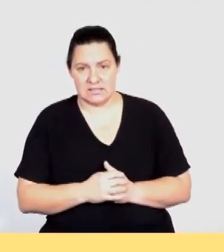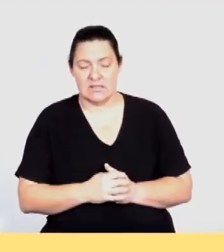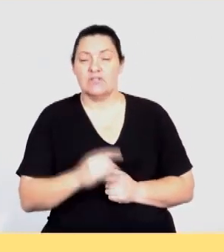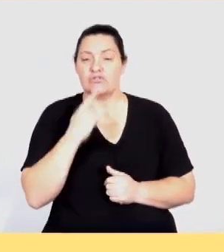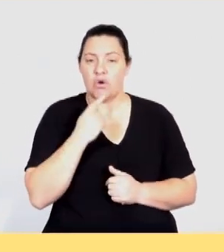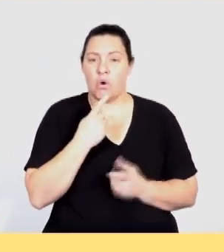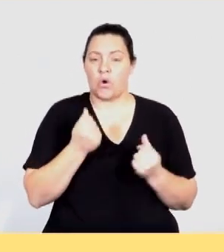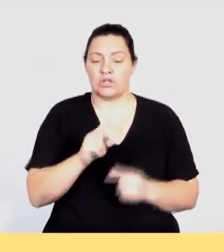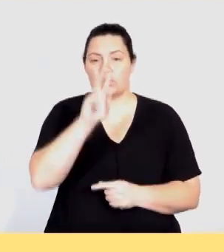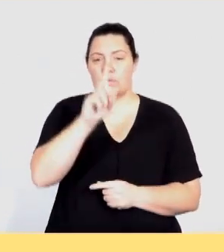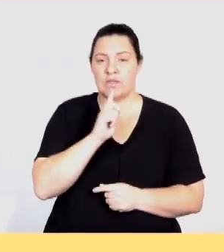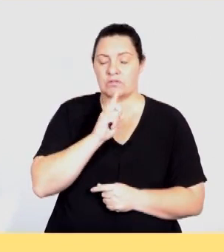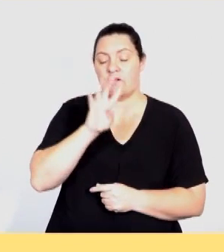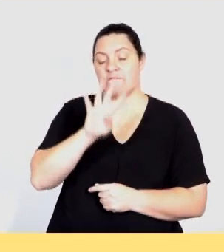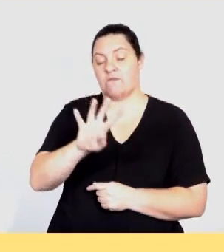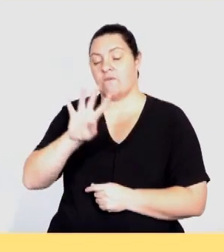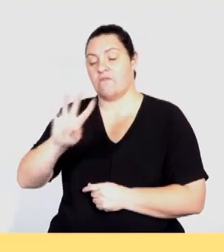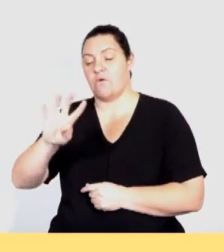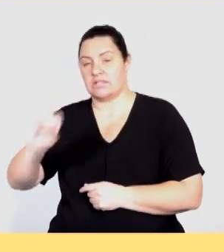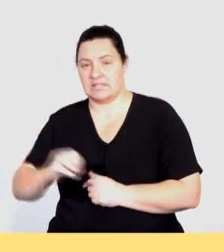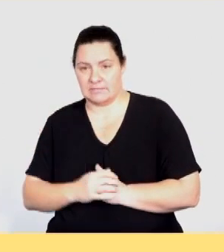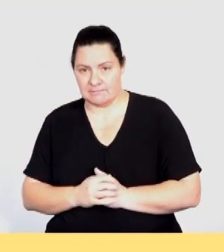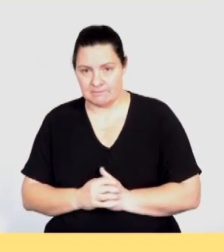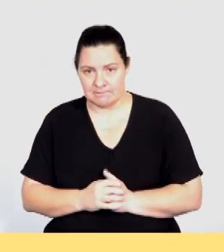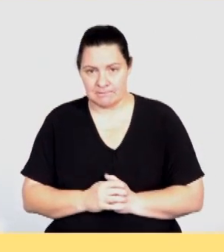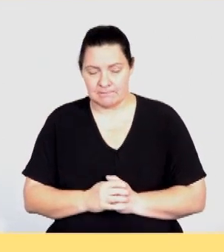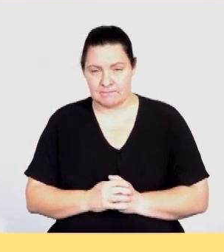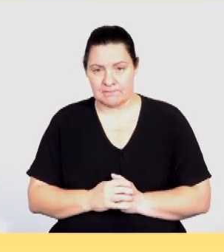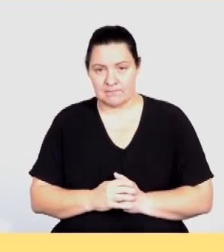2,440. Thank you. So I'll come here, my cost of sales becomes